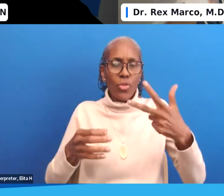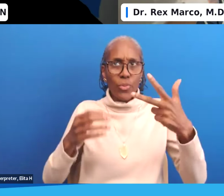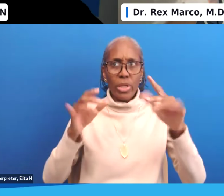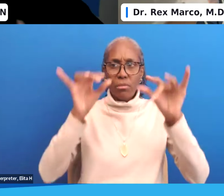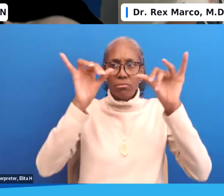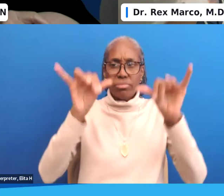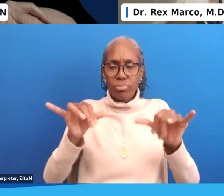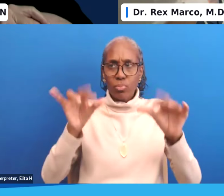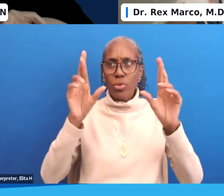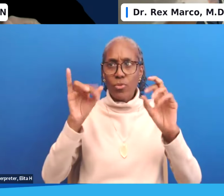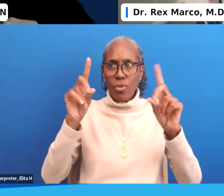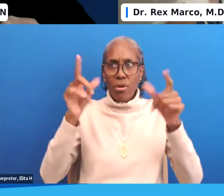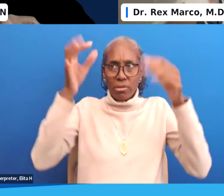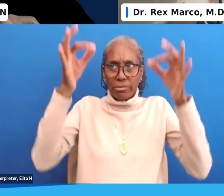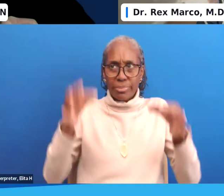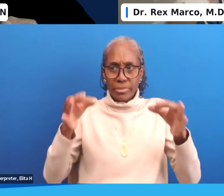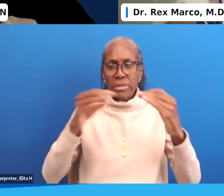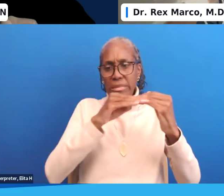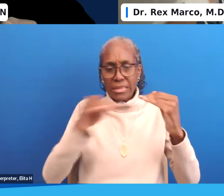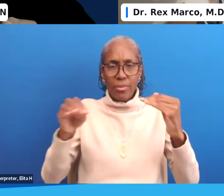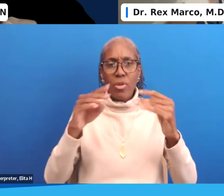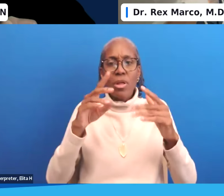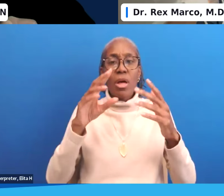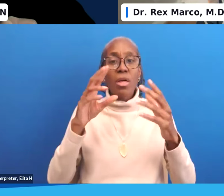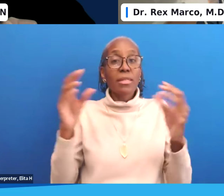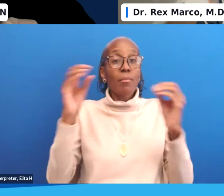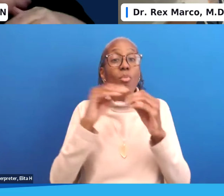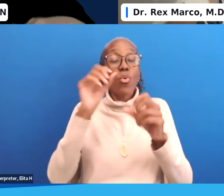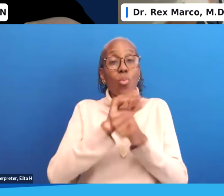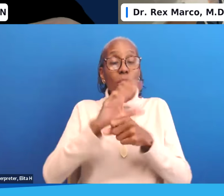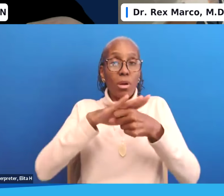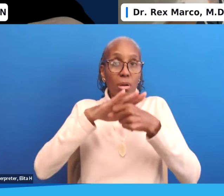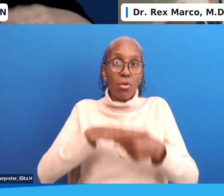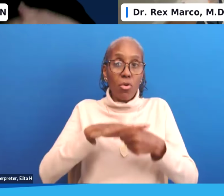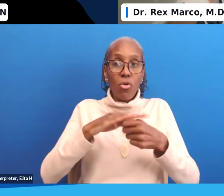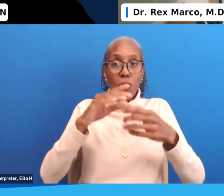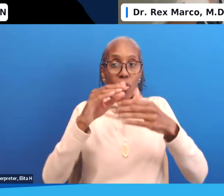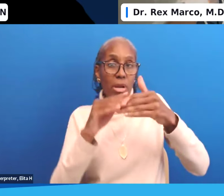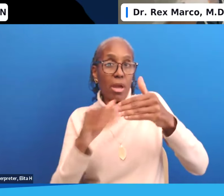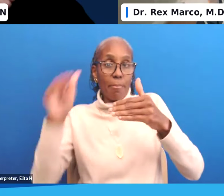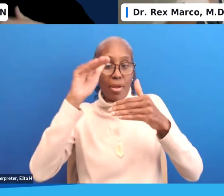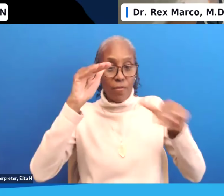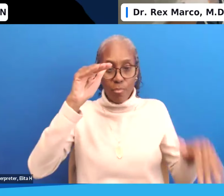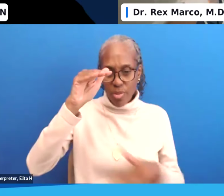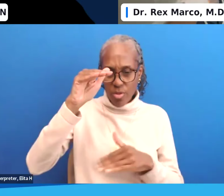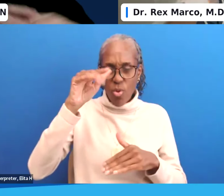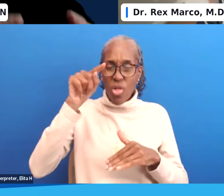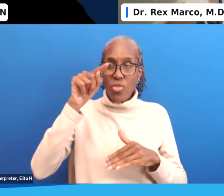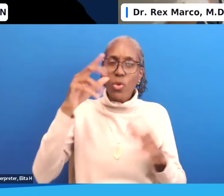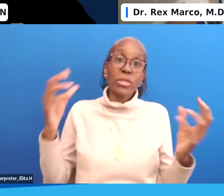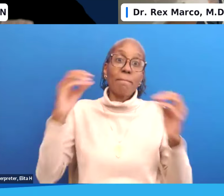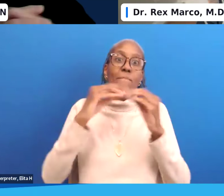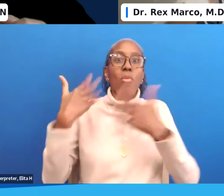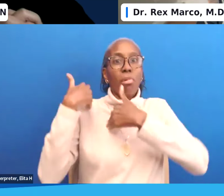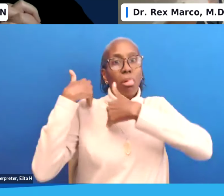a rod, and then does that put more workload on the vertebrae immediately above and or immediately below